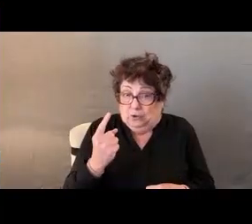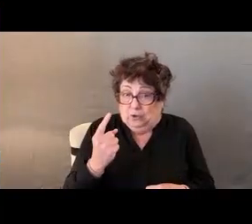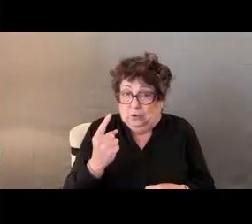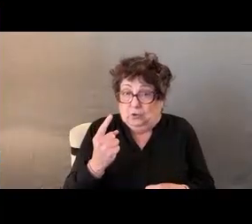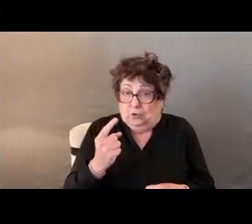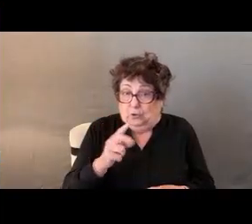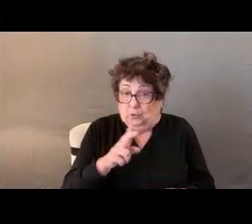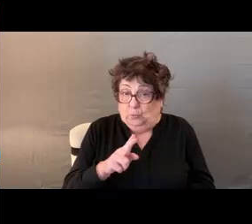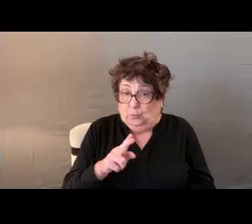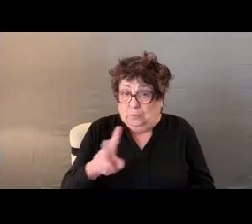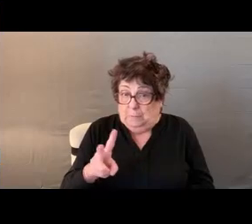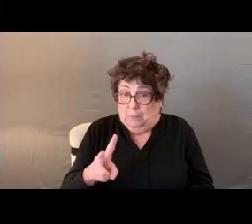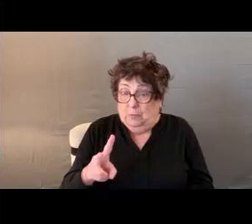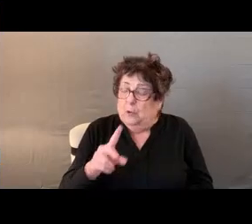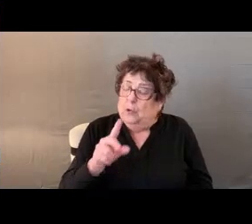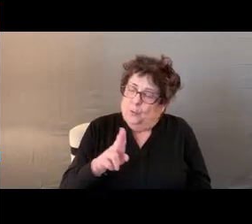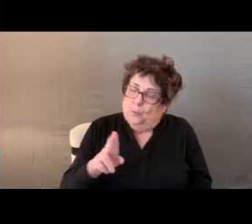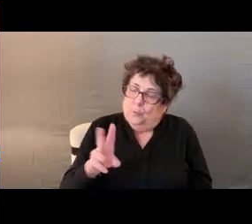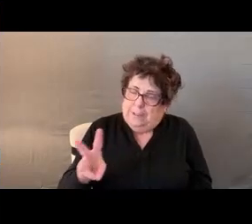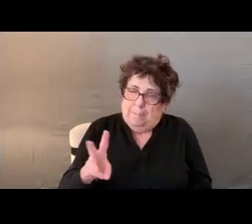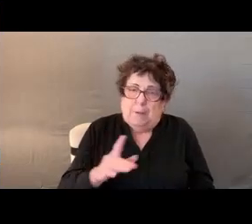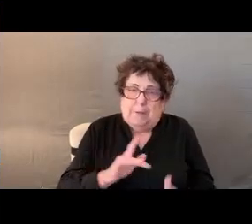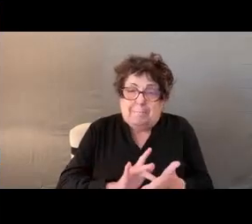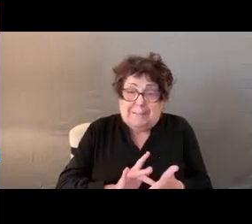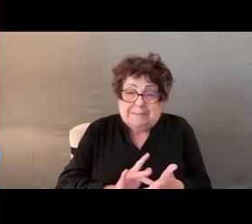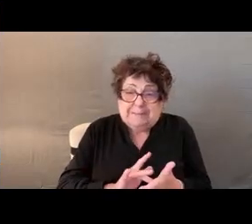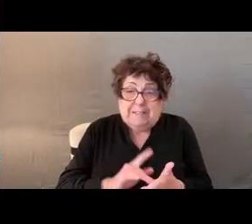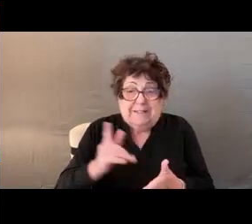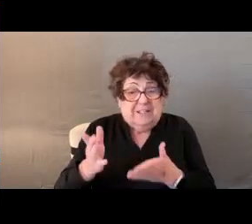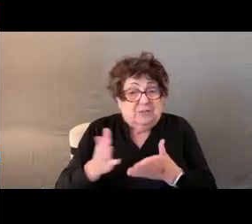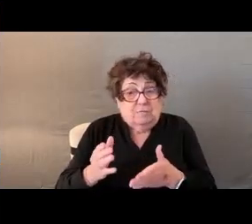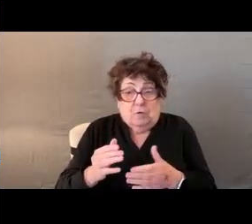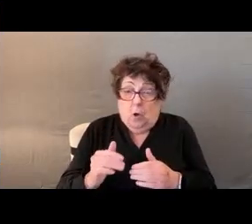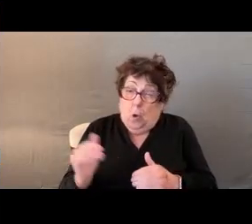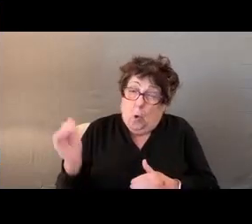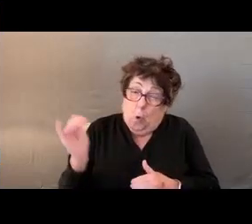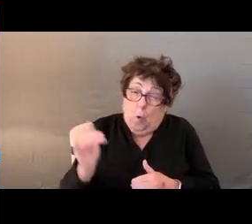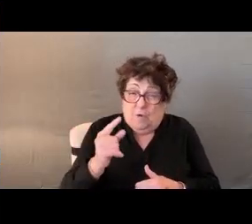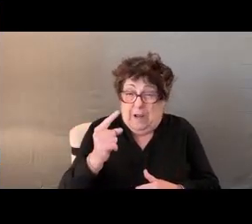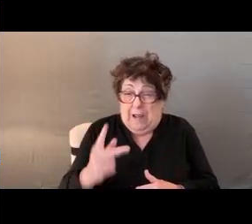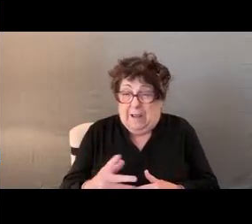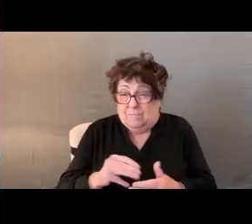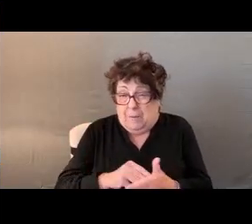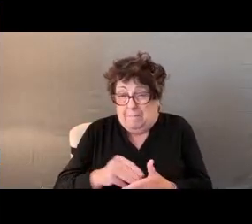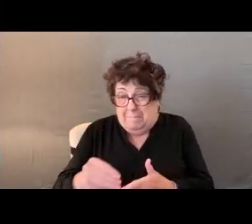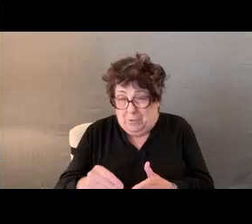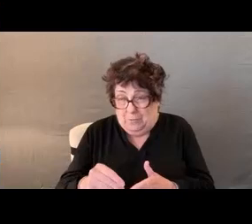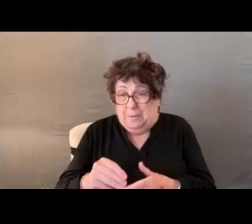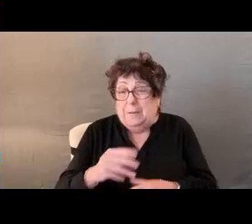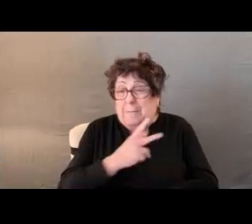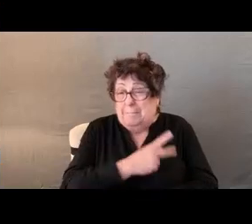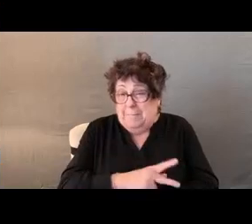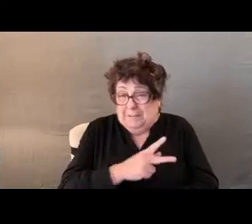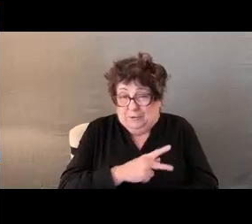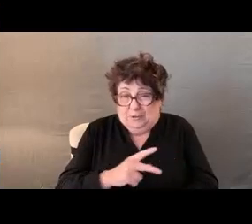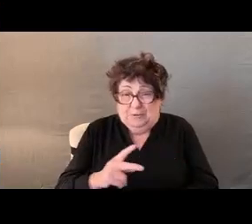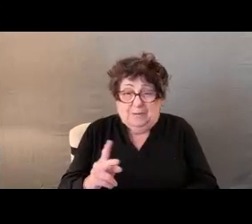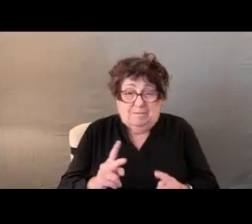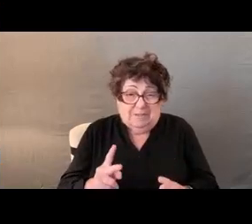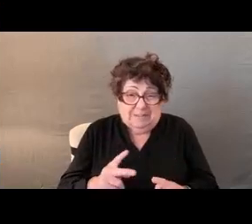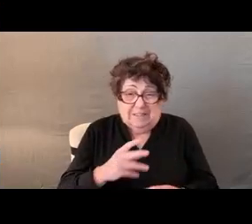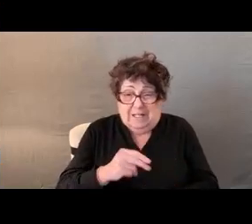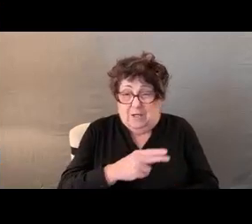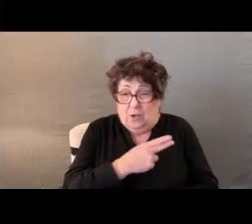more than 500,000 patient visits and hospitalizations for patients who speak English other than